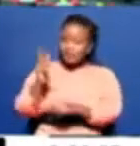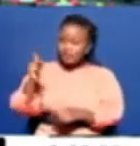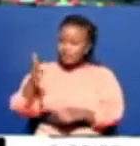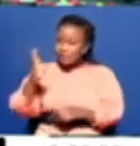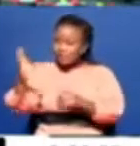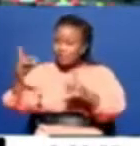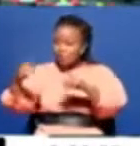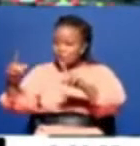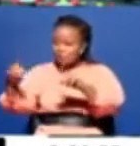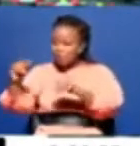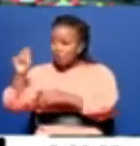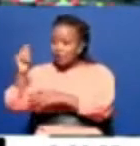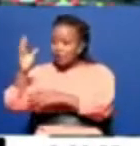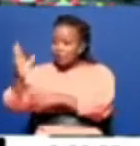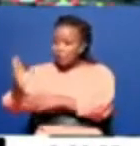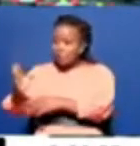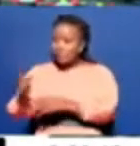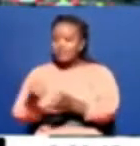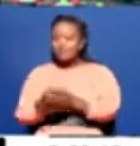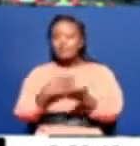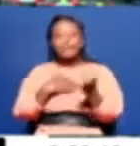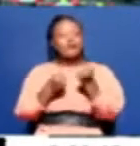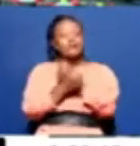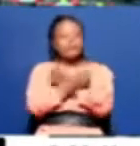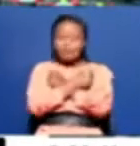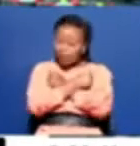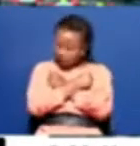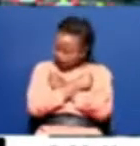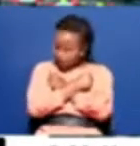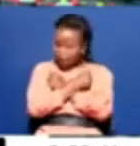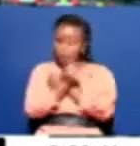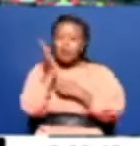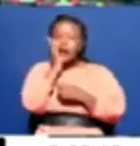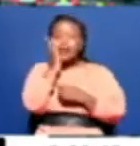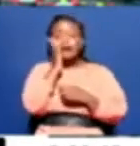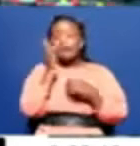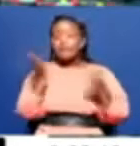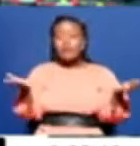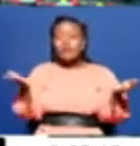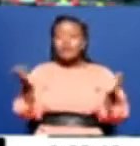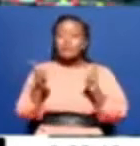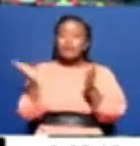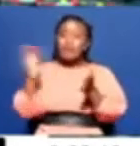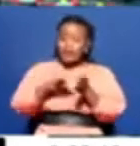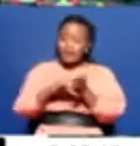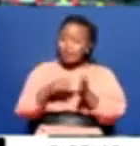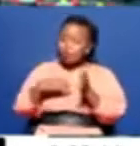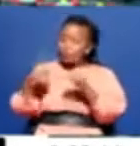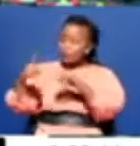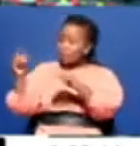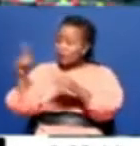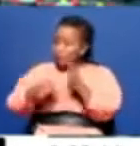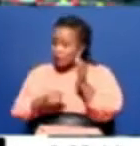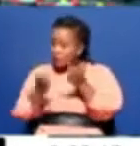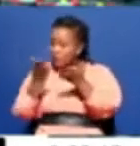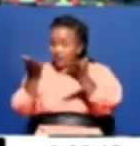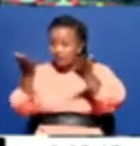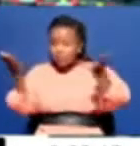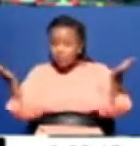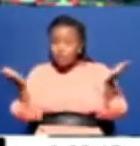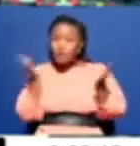mamangu. Na ningependa kuambia mama wengine nao vile vile. Kama wewe una mamako,